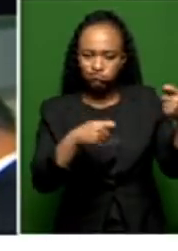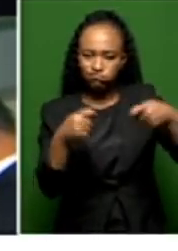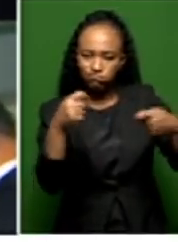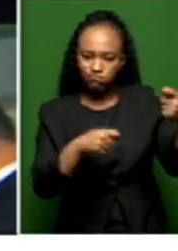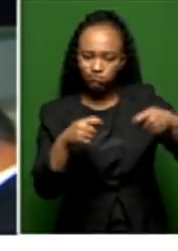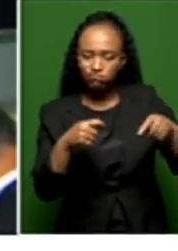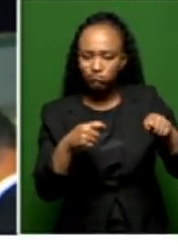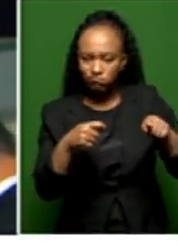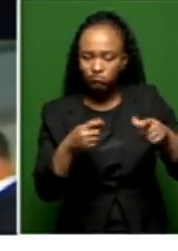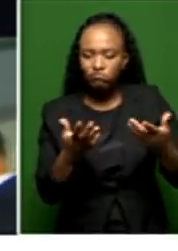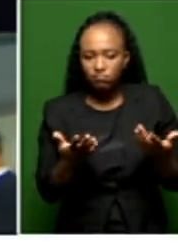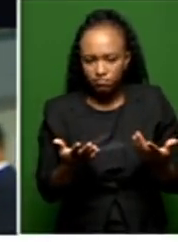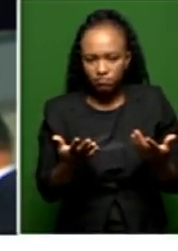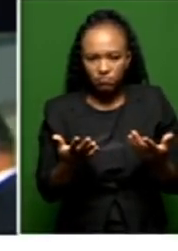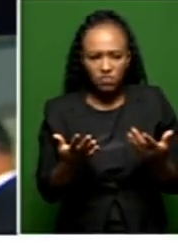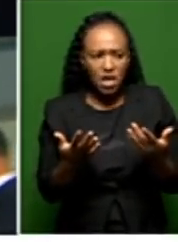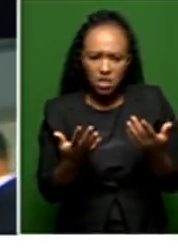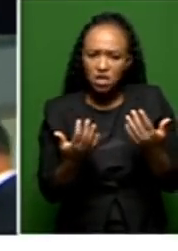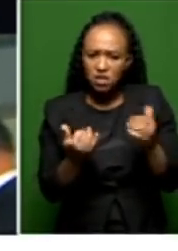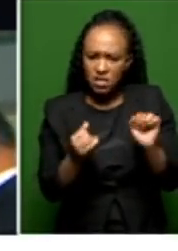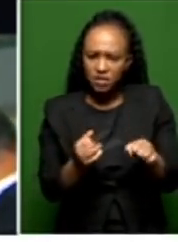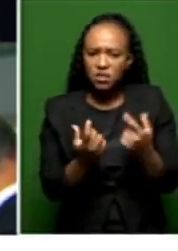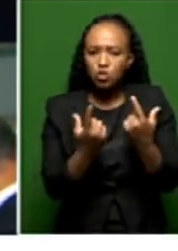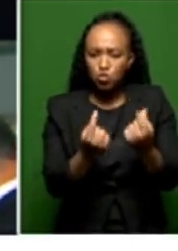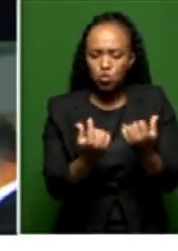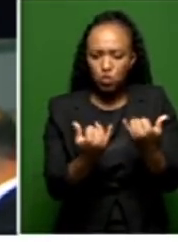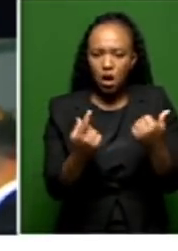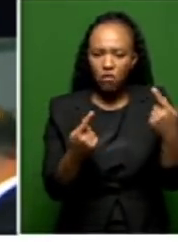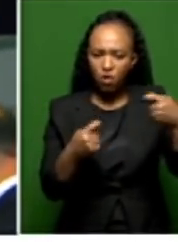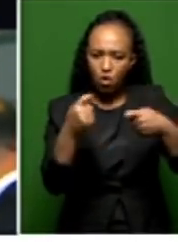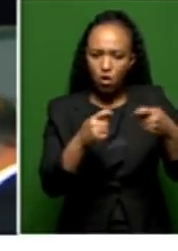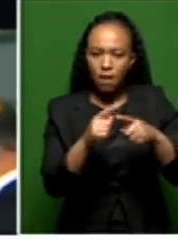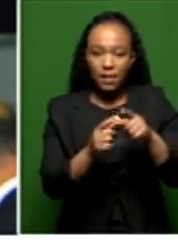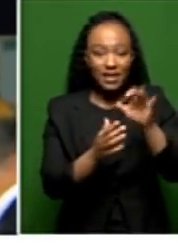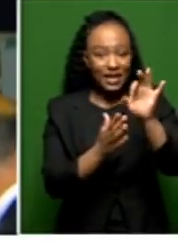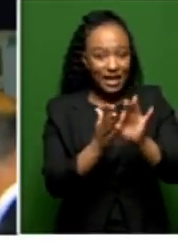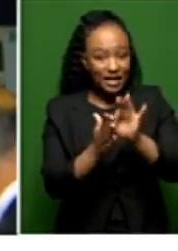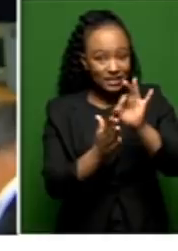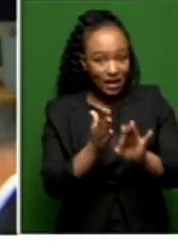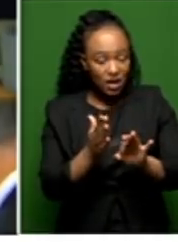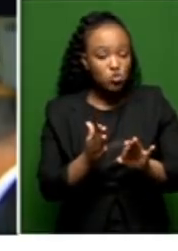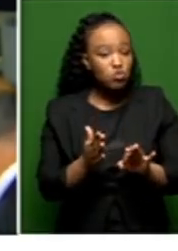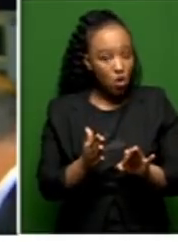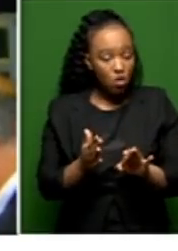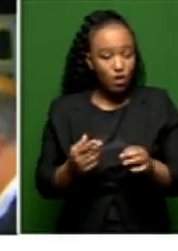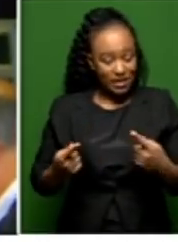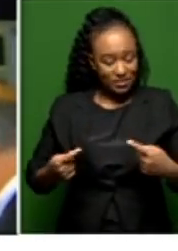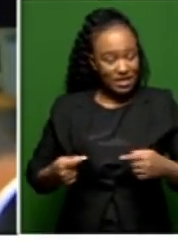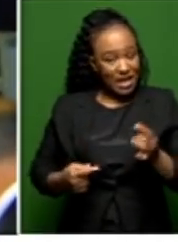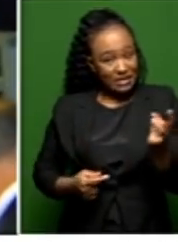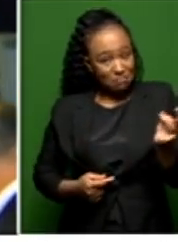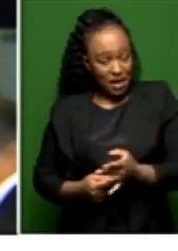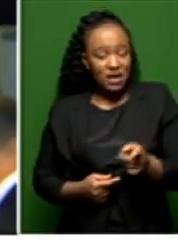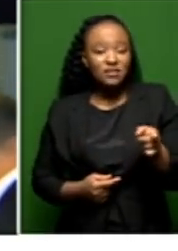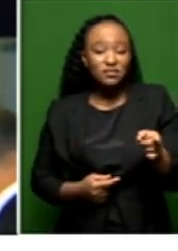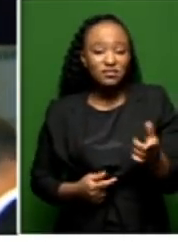must say that they are doing it, but elections are very expensive. I think